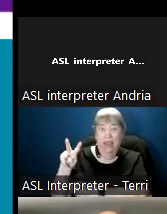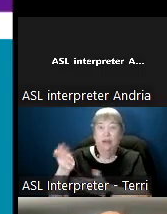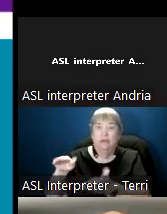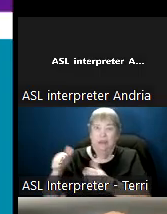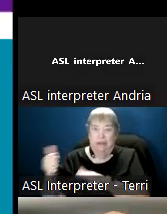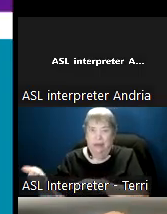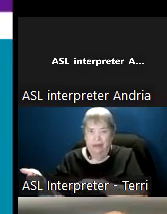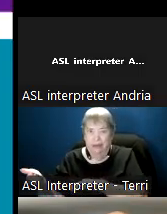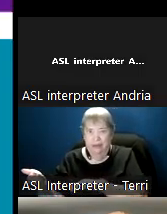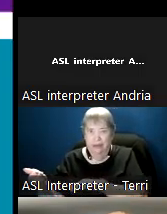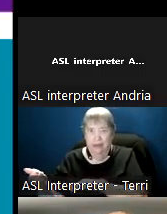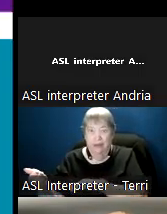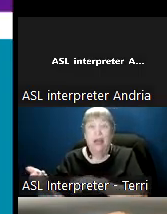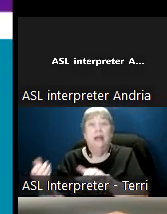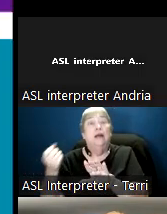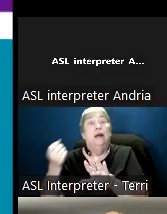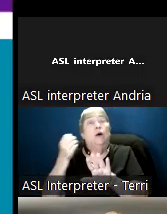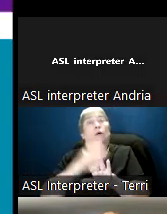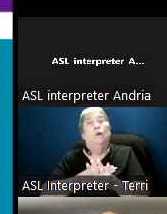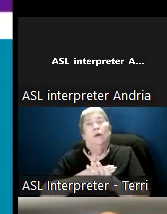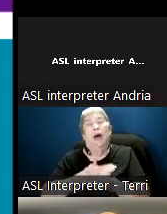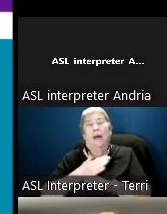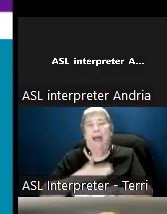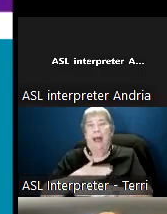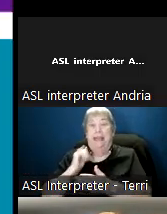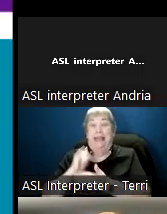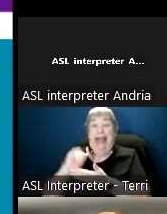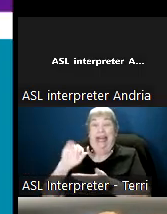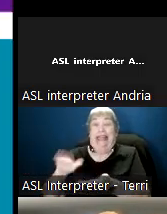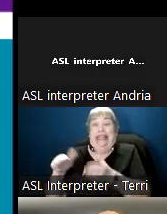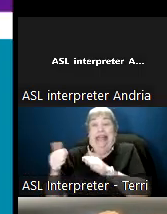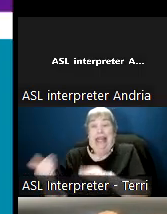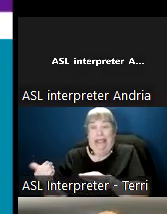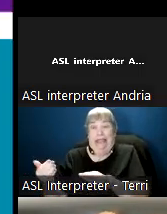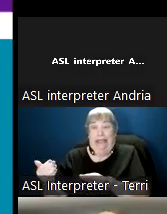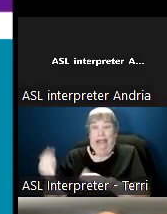of fatalities that were IPV-related did go down last year.